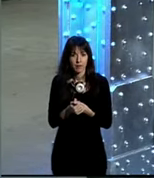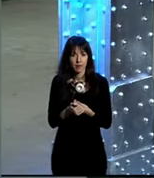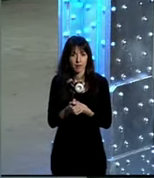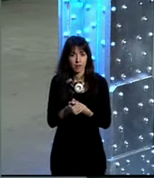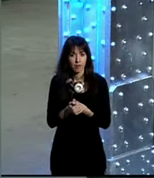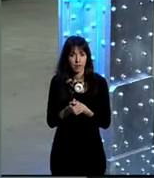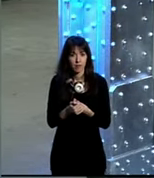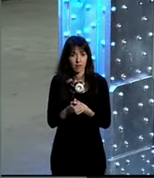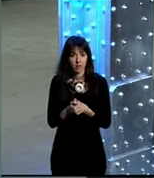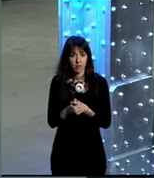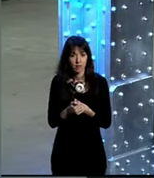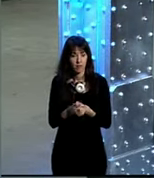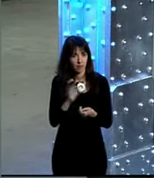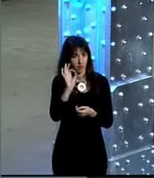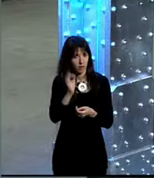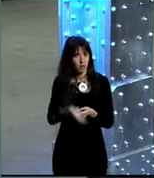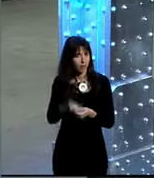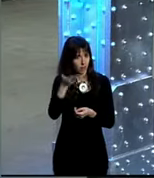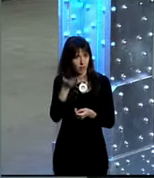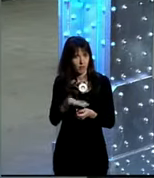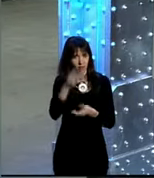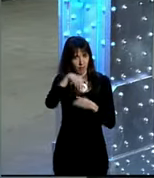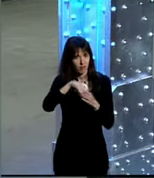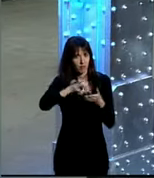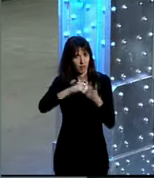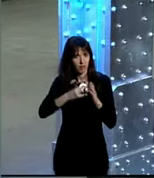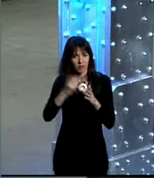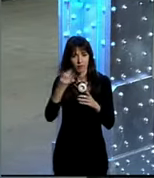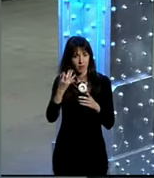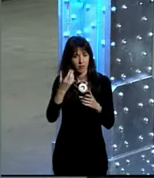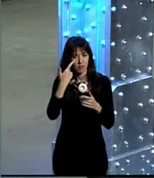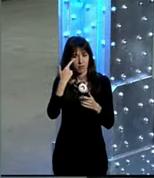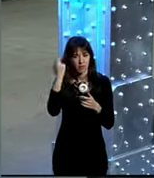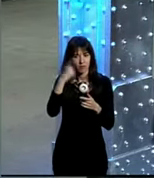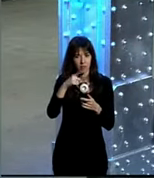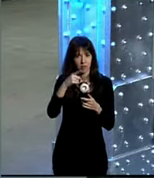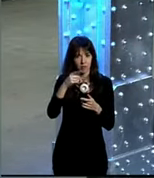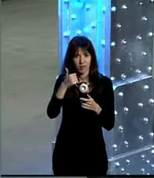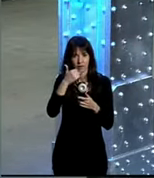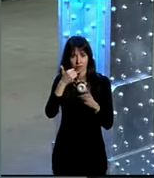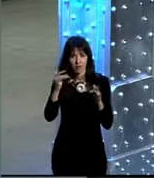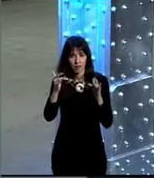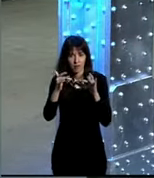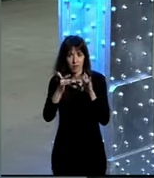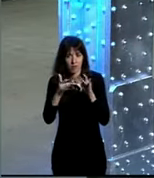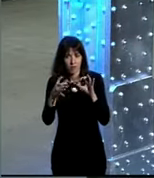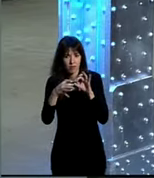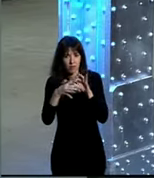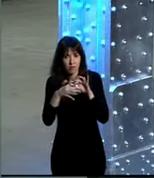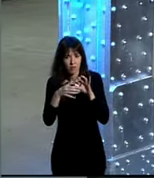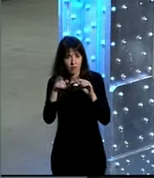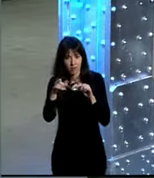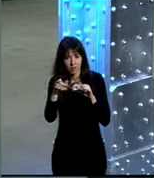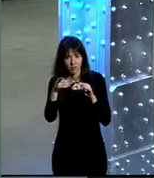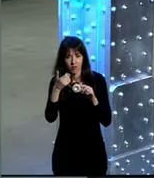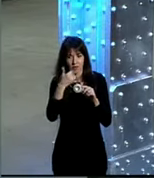heart. Don't go for a huge audience. Find a niche that you want to target. Find the core within that niche that you want to engage and that will